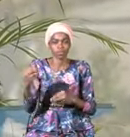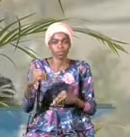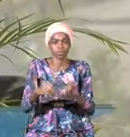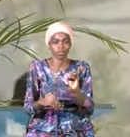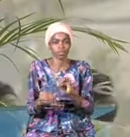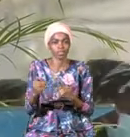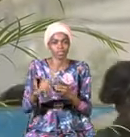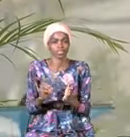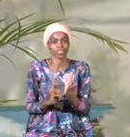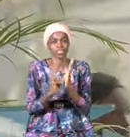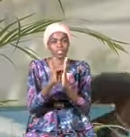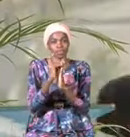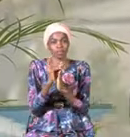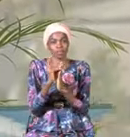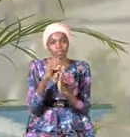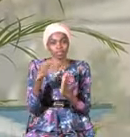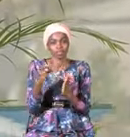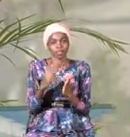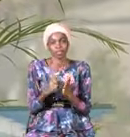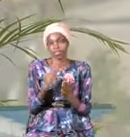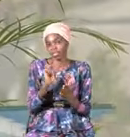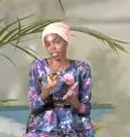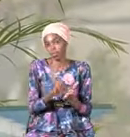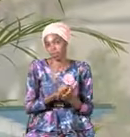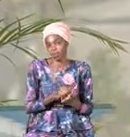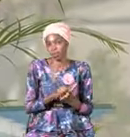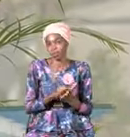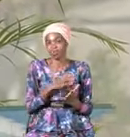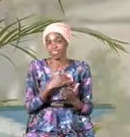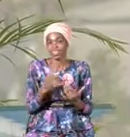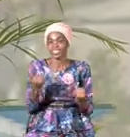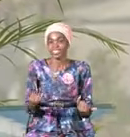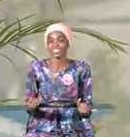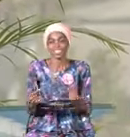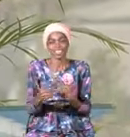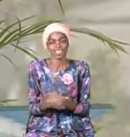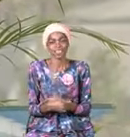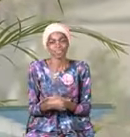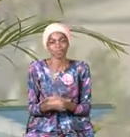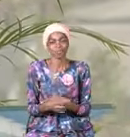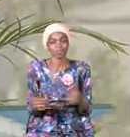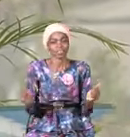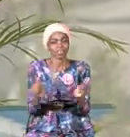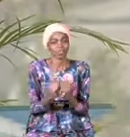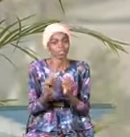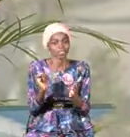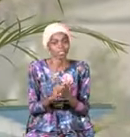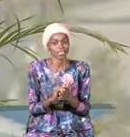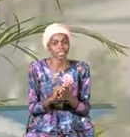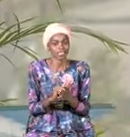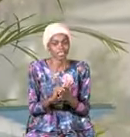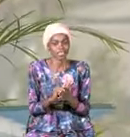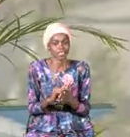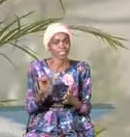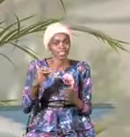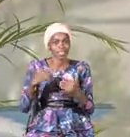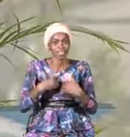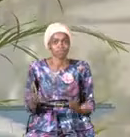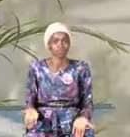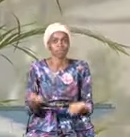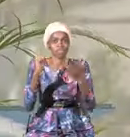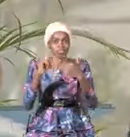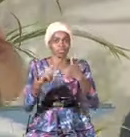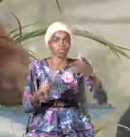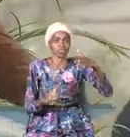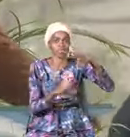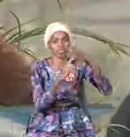the development of the economy. And today, with that, I have risen to the peak of the